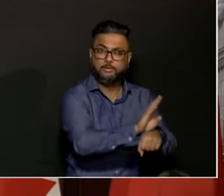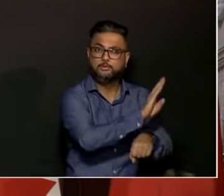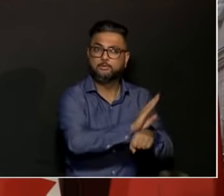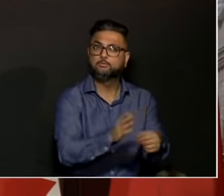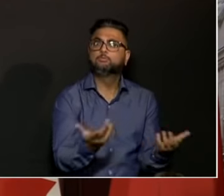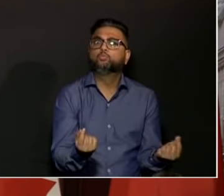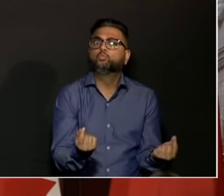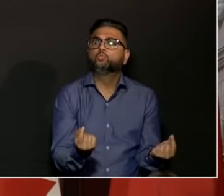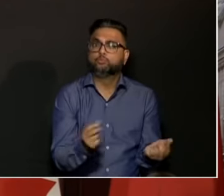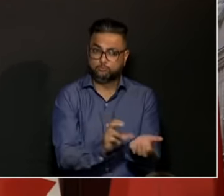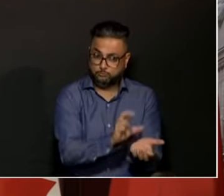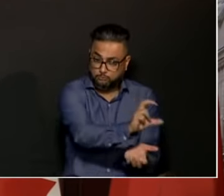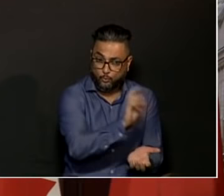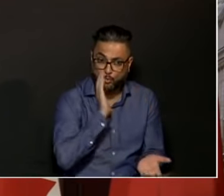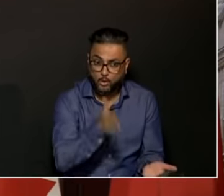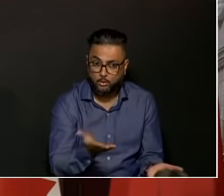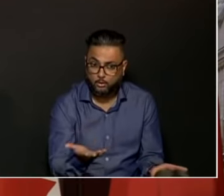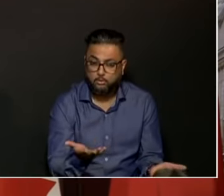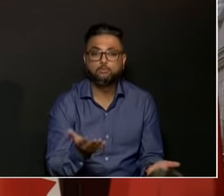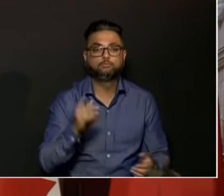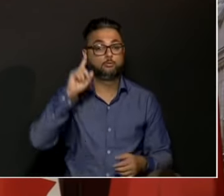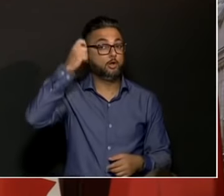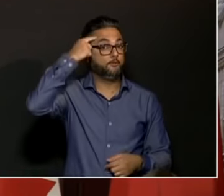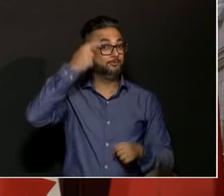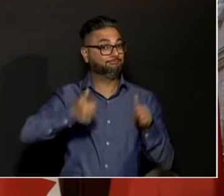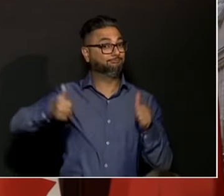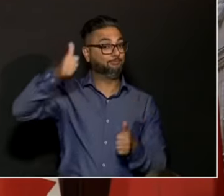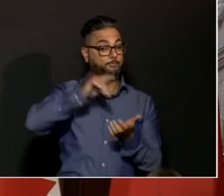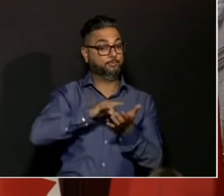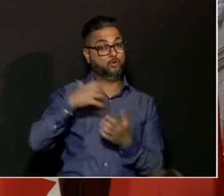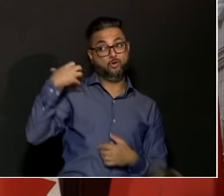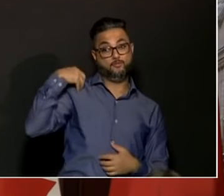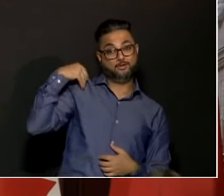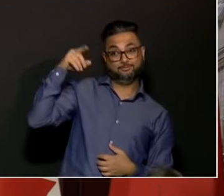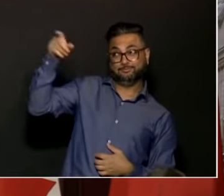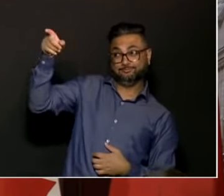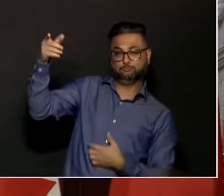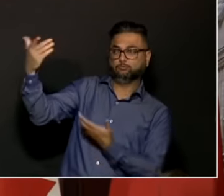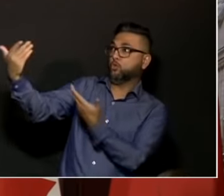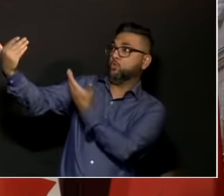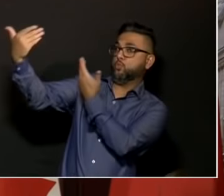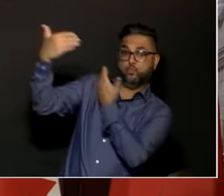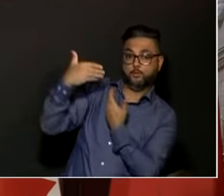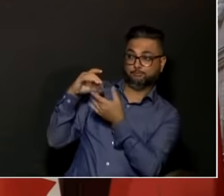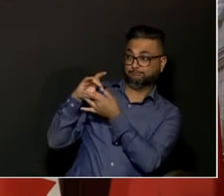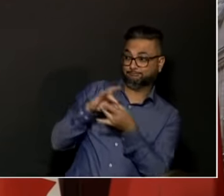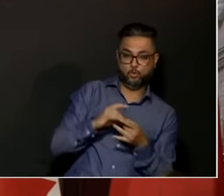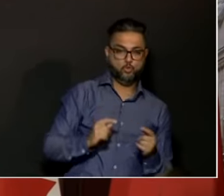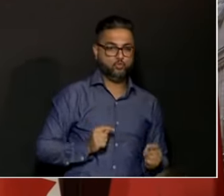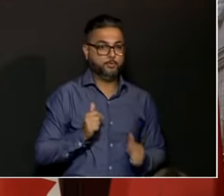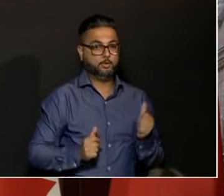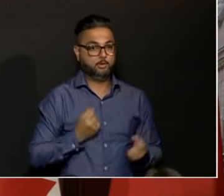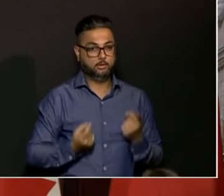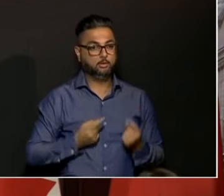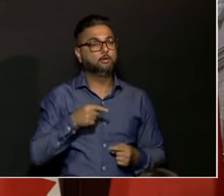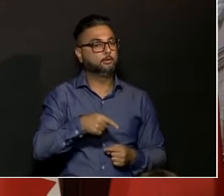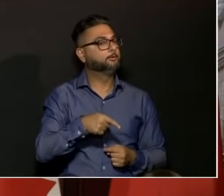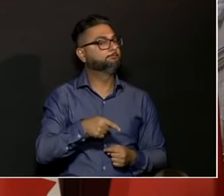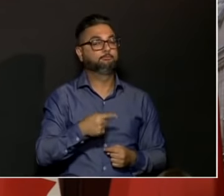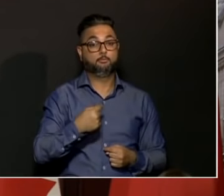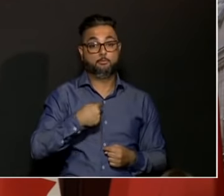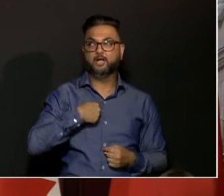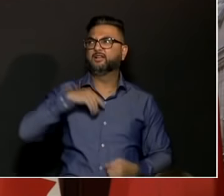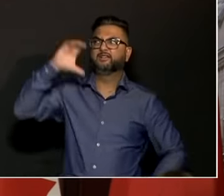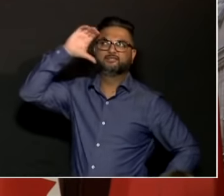the health table. One of their recommendations came forward regarding those establishments, and we're going to continue taking